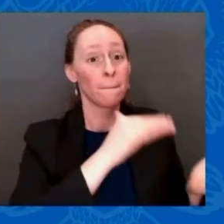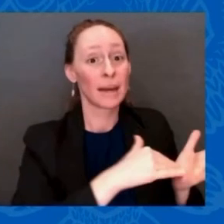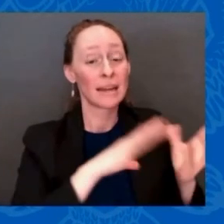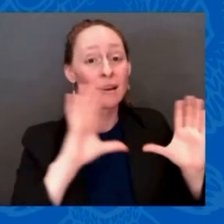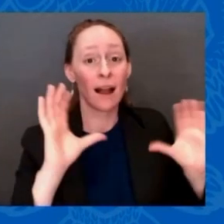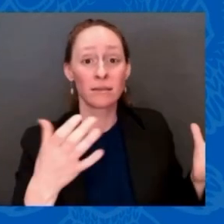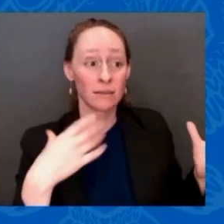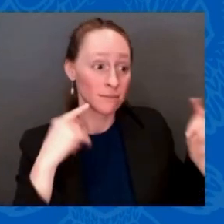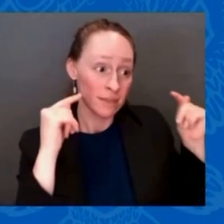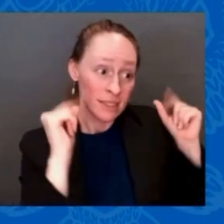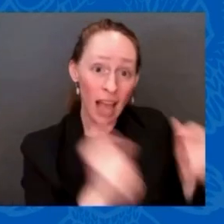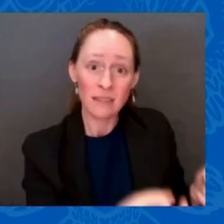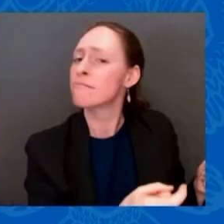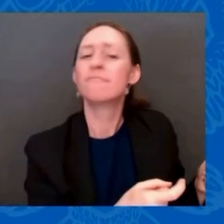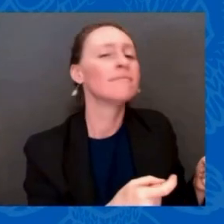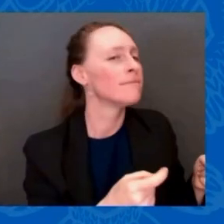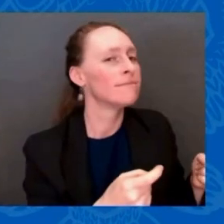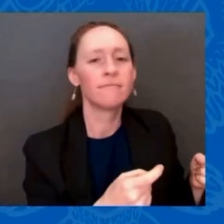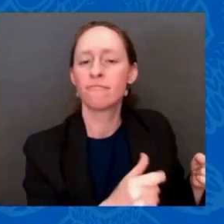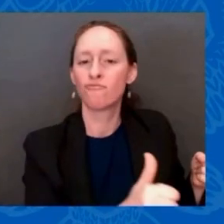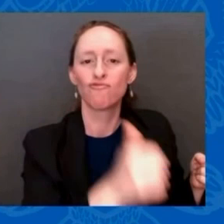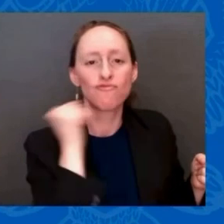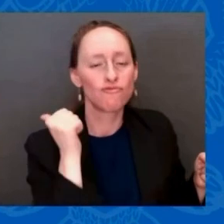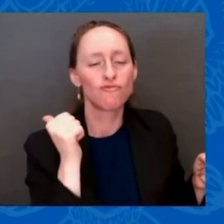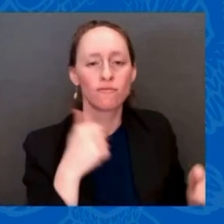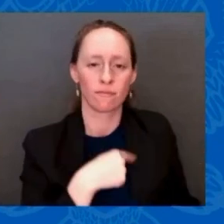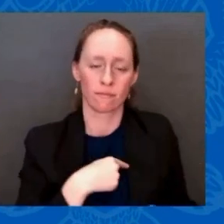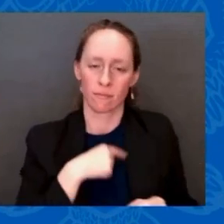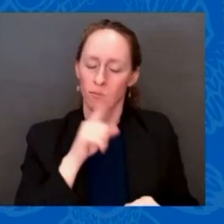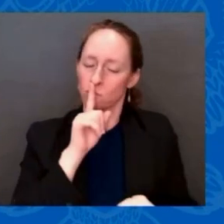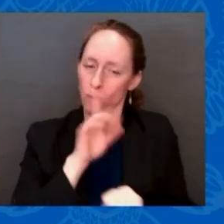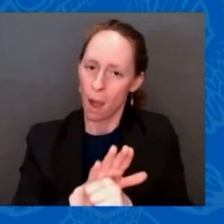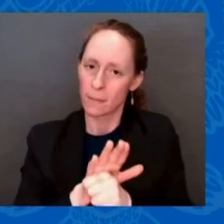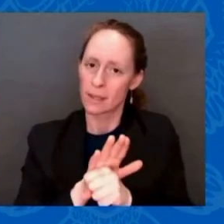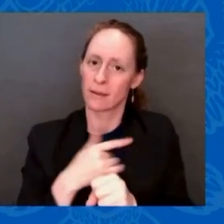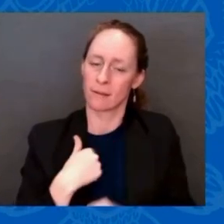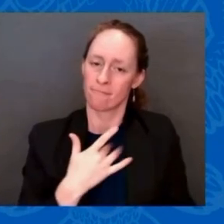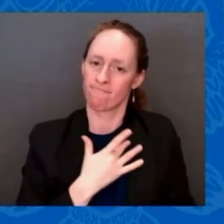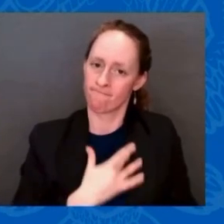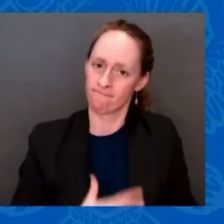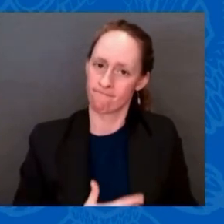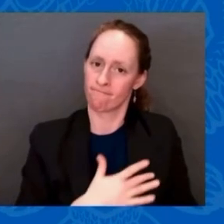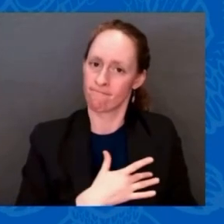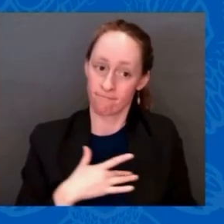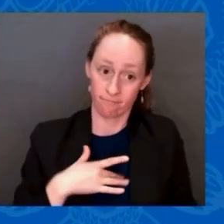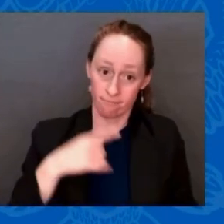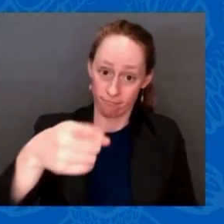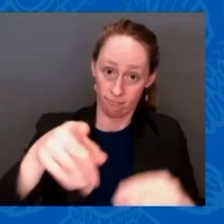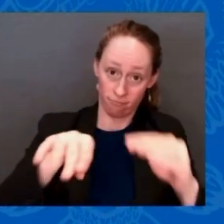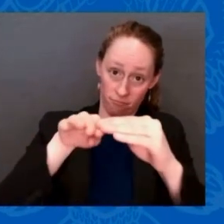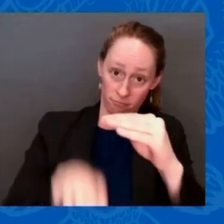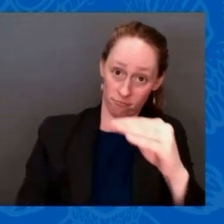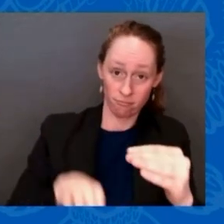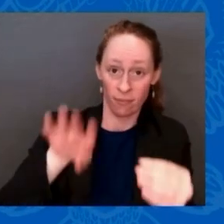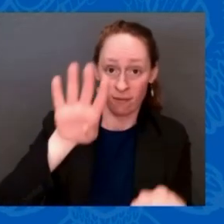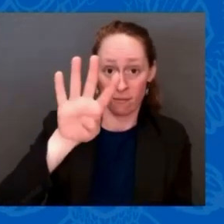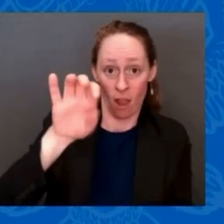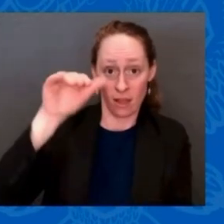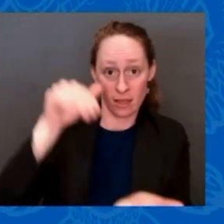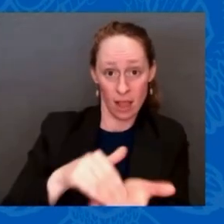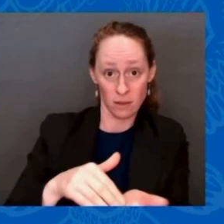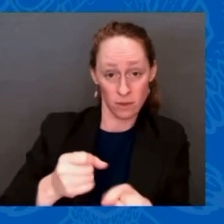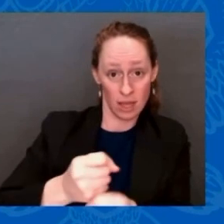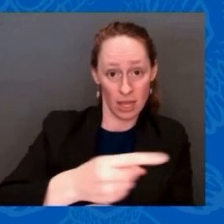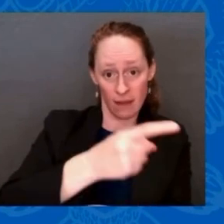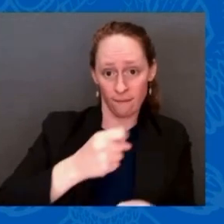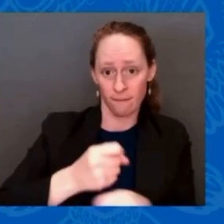making under $400,000 will ever have to pay a single penny more in federal taxes as long as I'm president. And I've kept